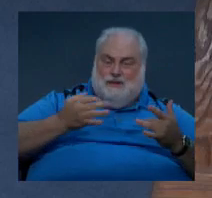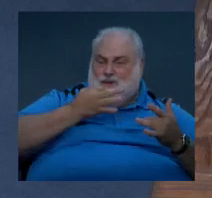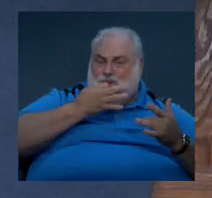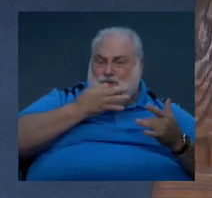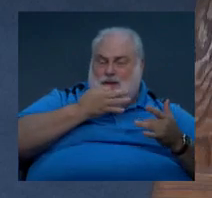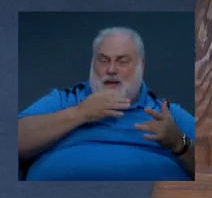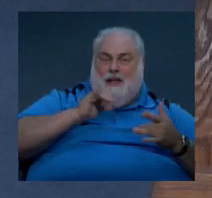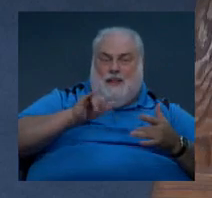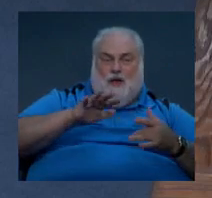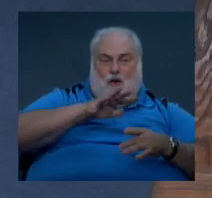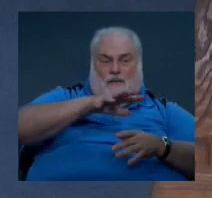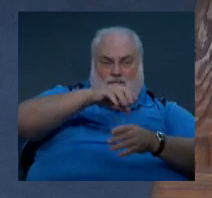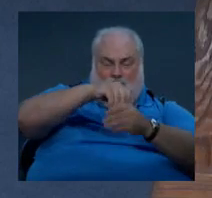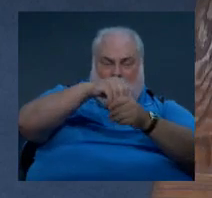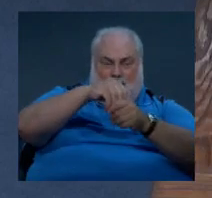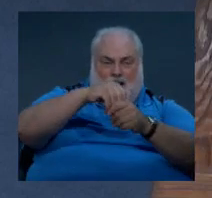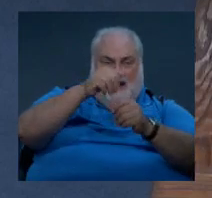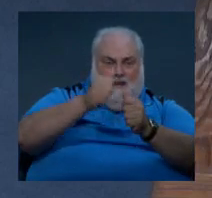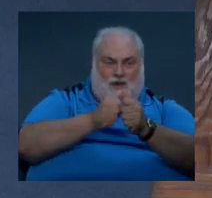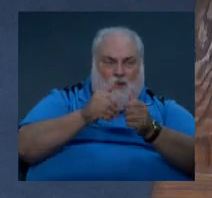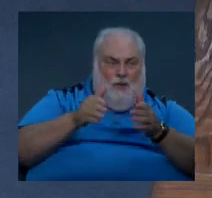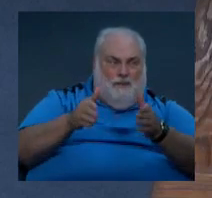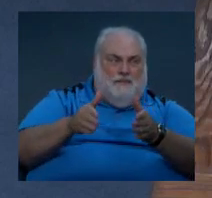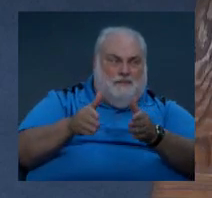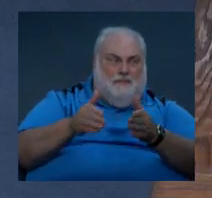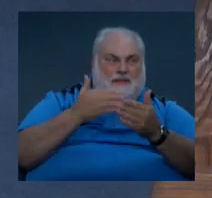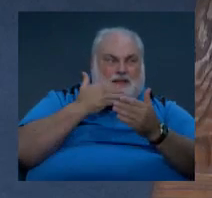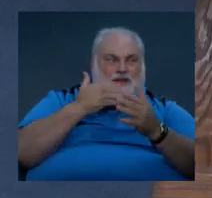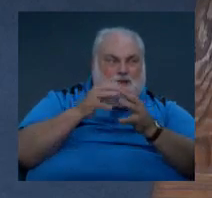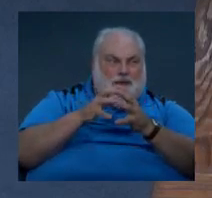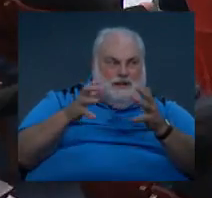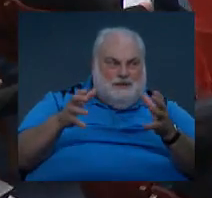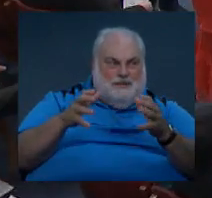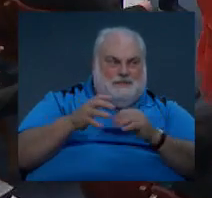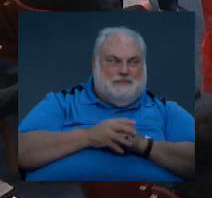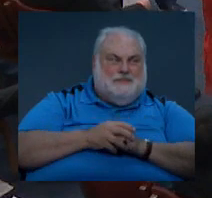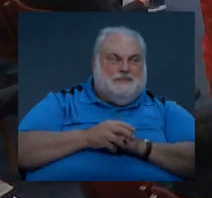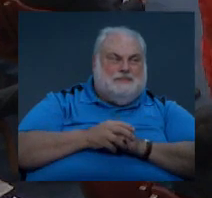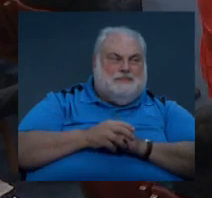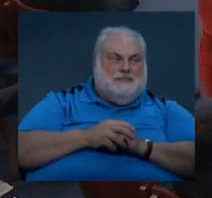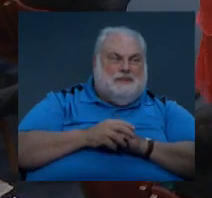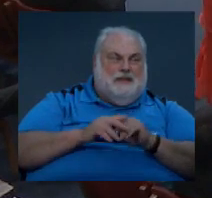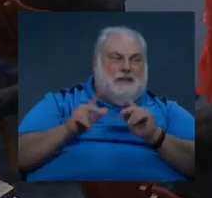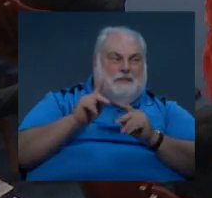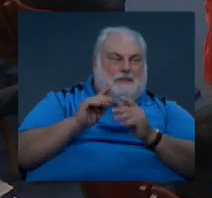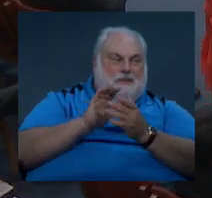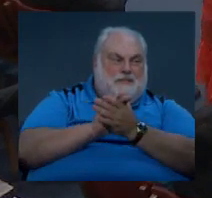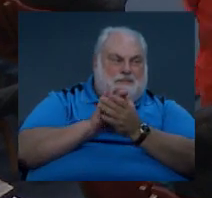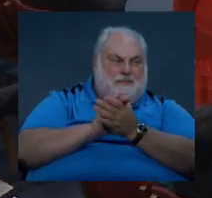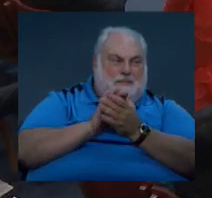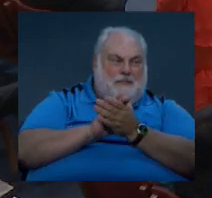want to make certain that you're involved and leading the way, as you always do. So thank you so much. Do appreciate you.